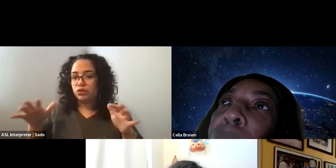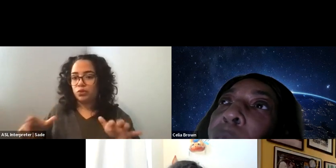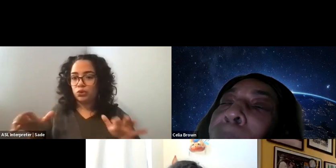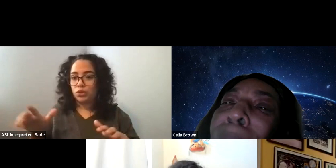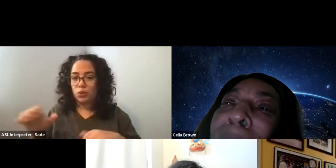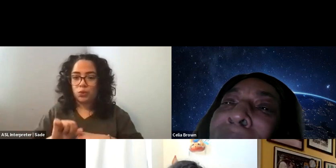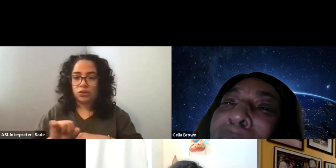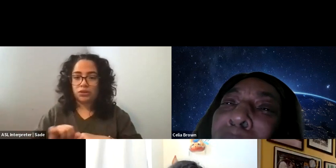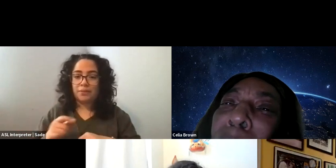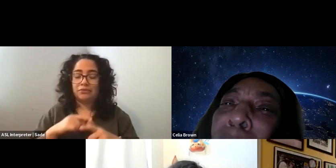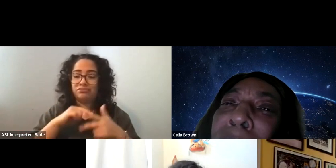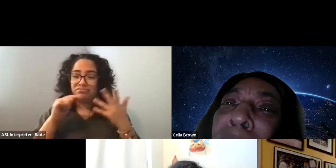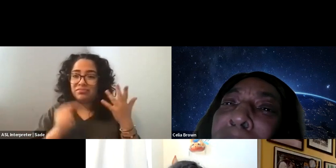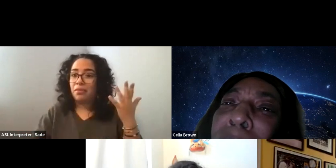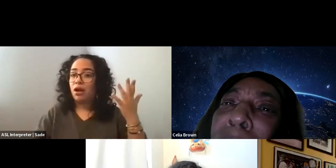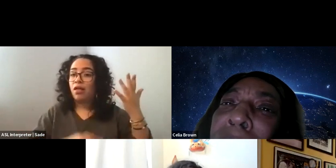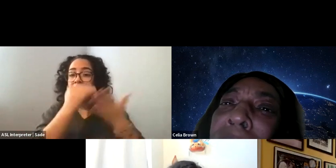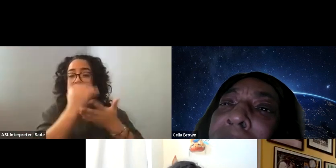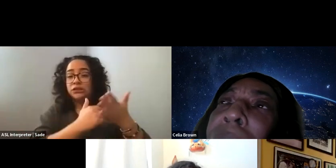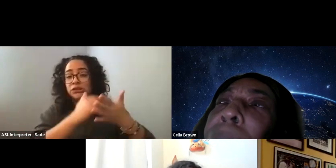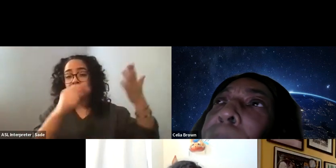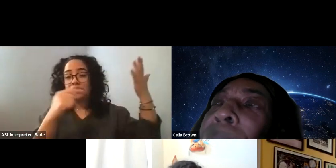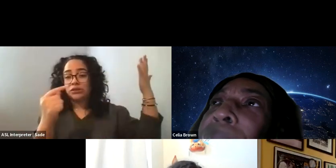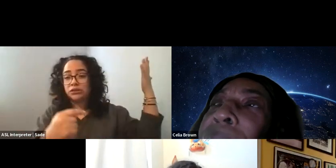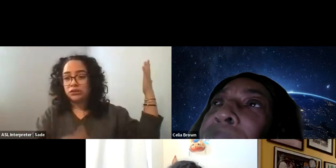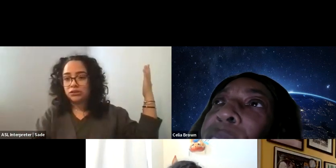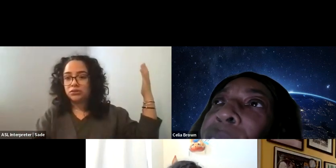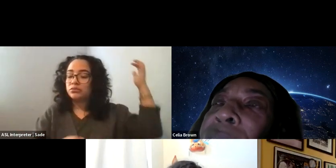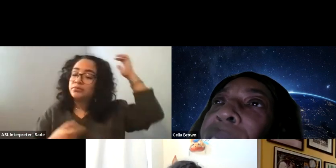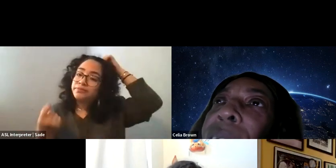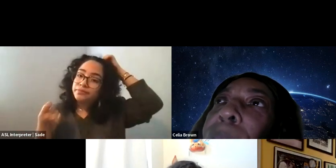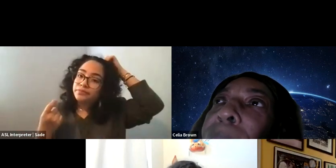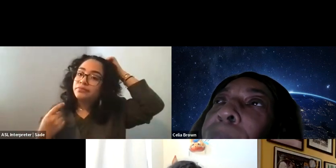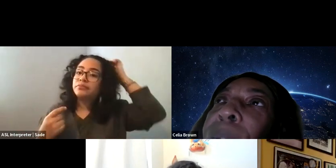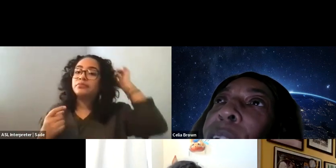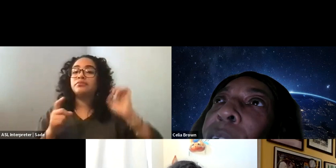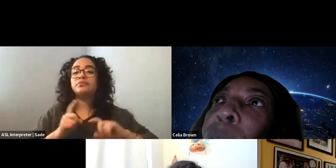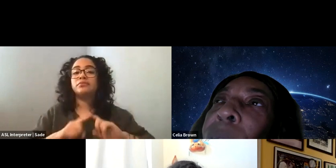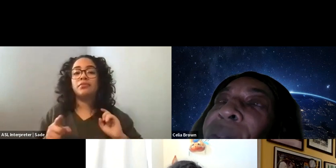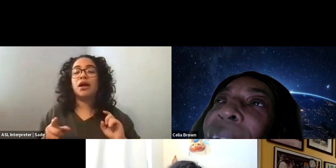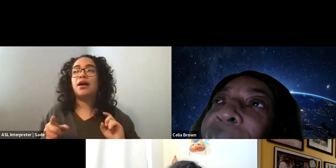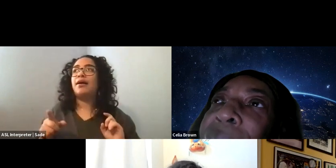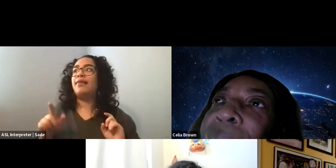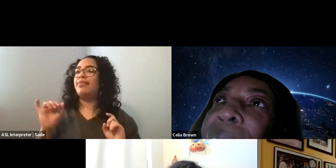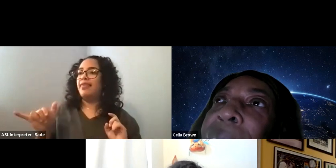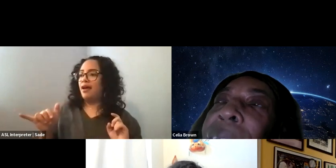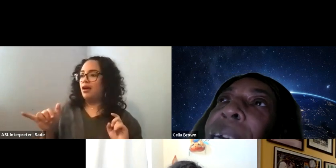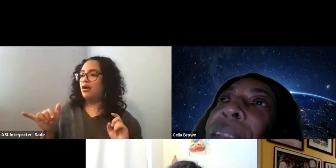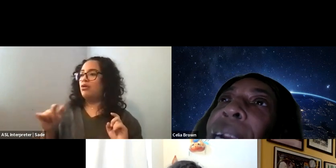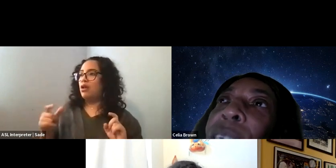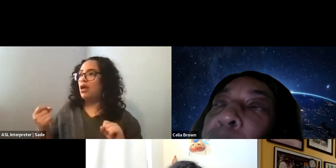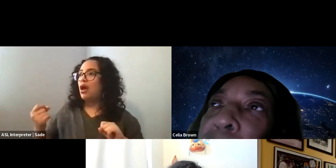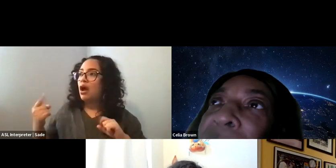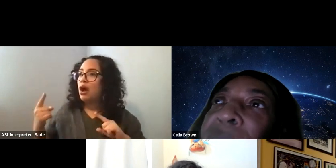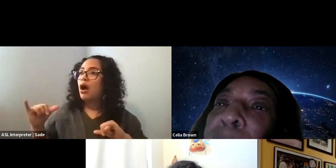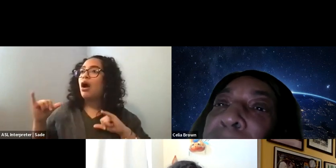Howie the Harper. I mean, I could go on and on and on, but it just made me know, it validated that